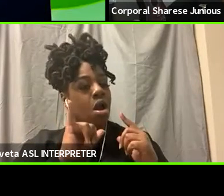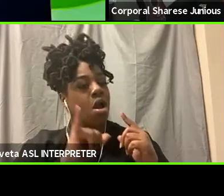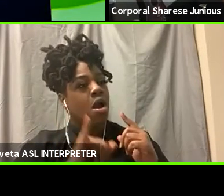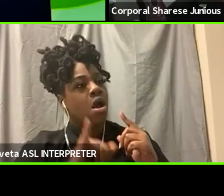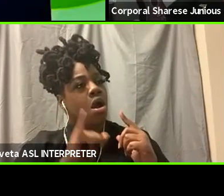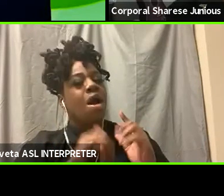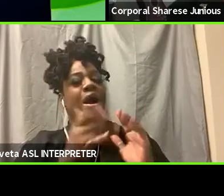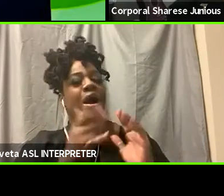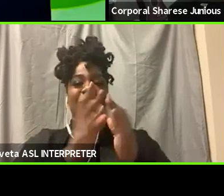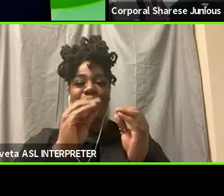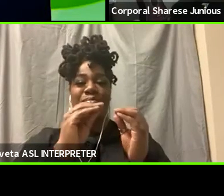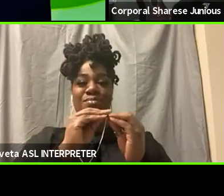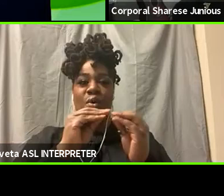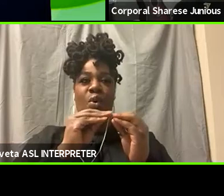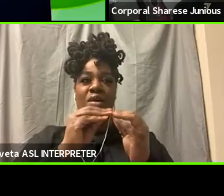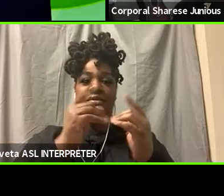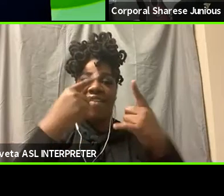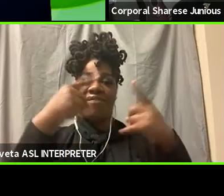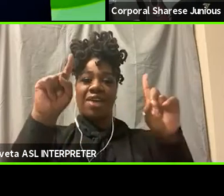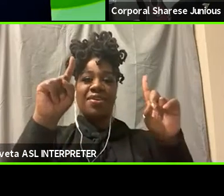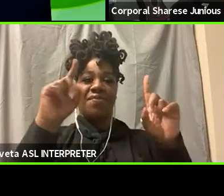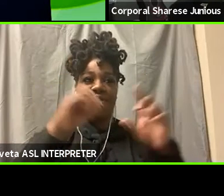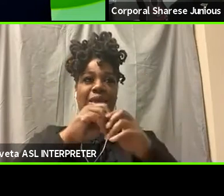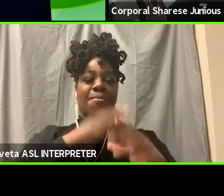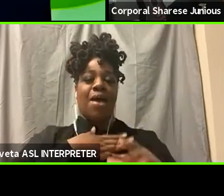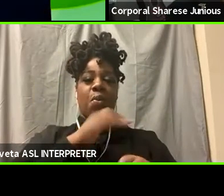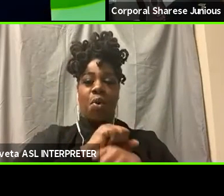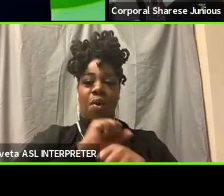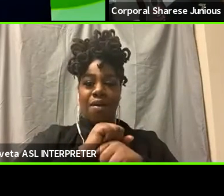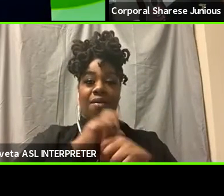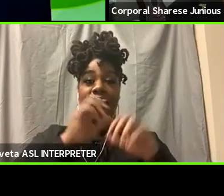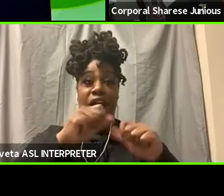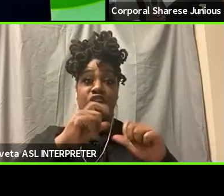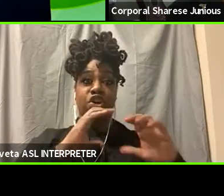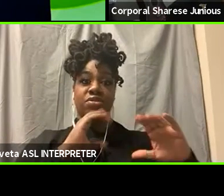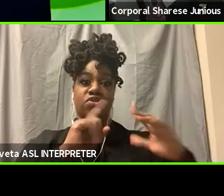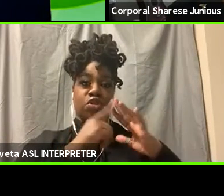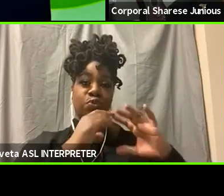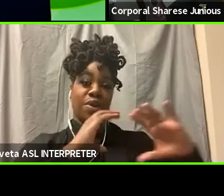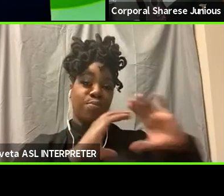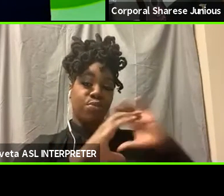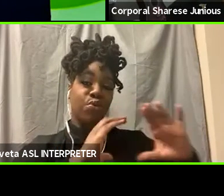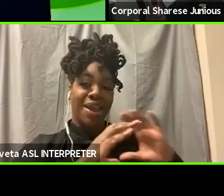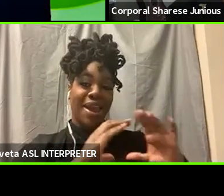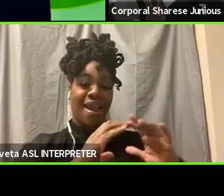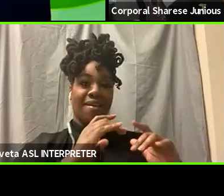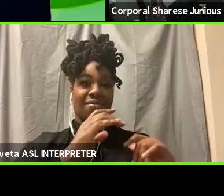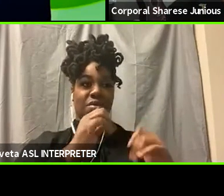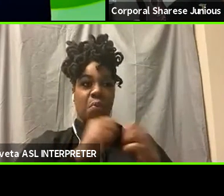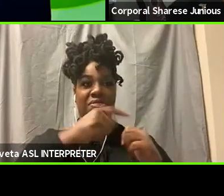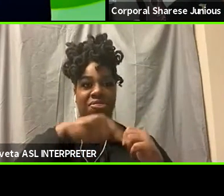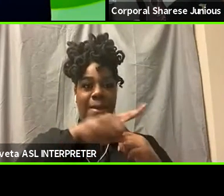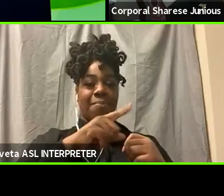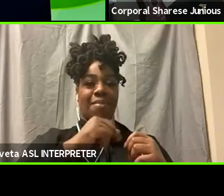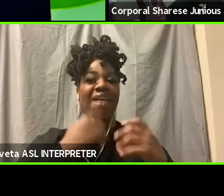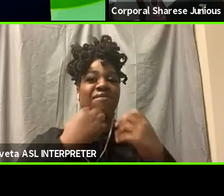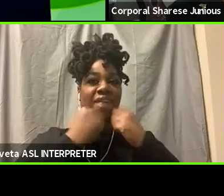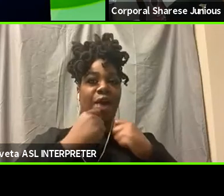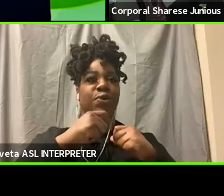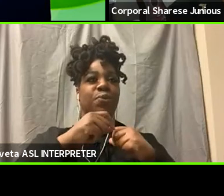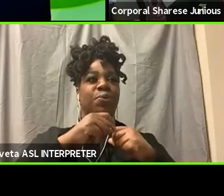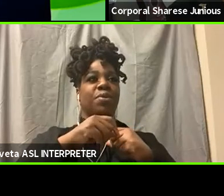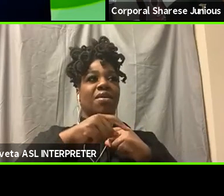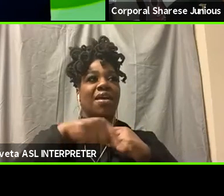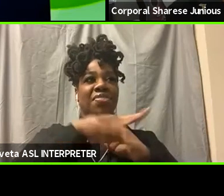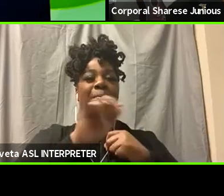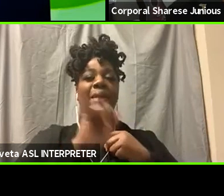to see a different perspective. I was able to communicate to kids, hopefully, that I valued them as cultural beings, and